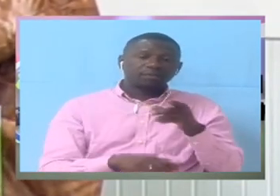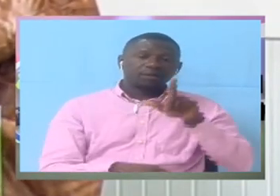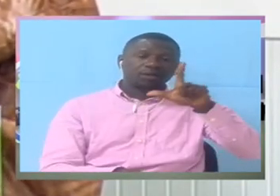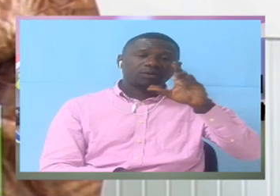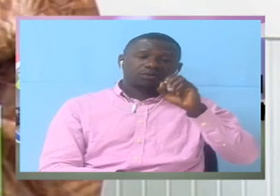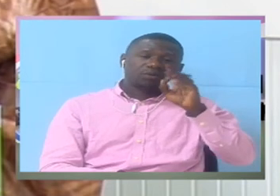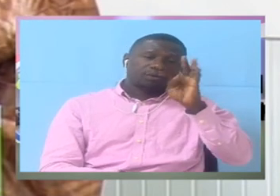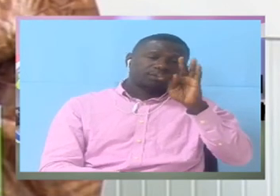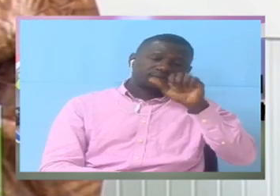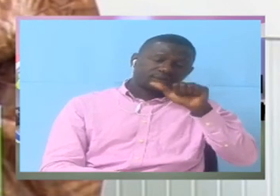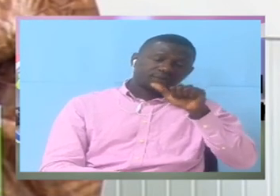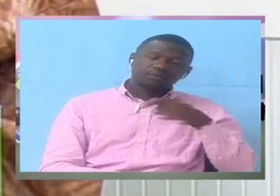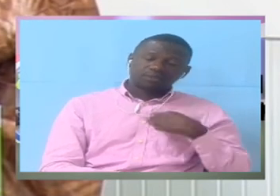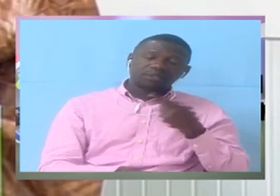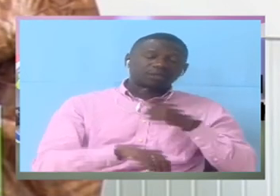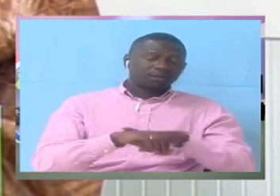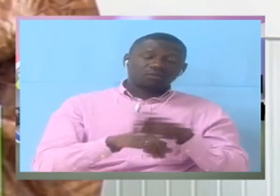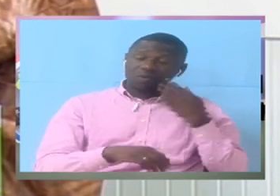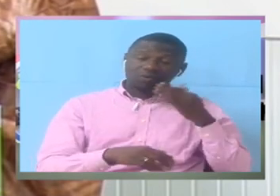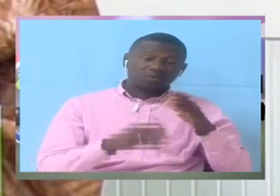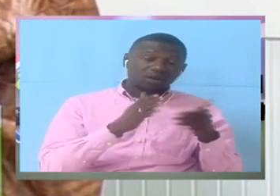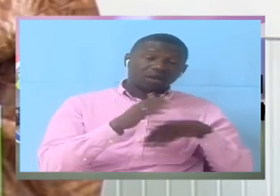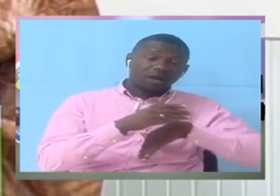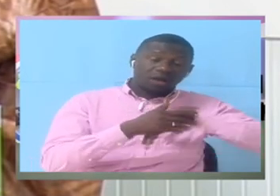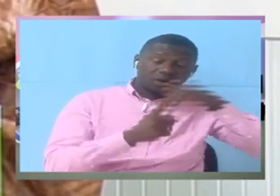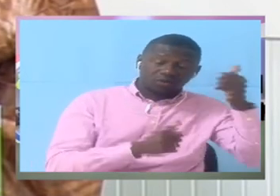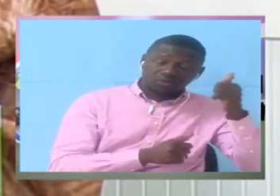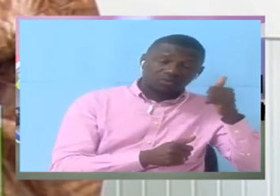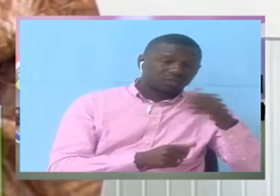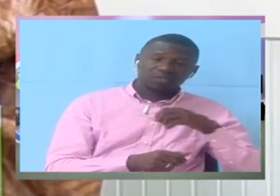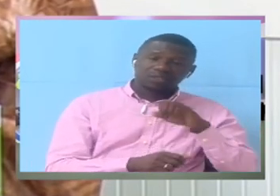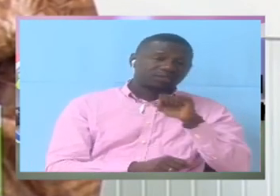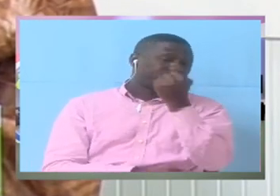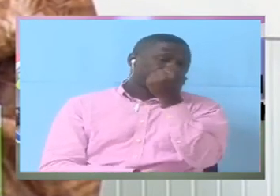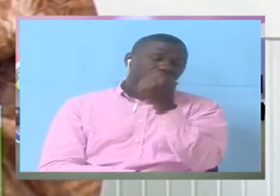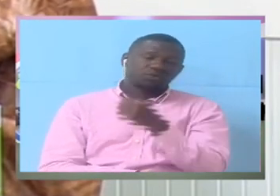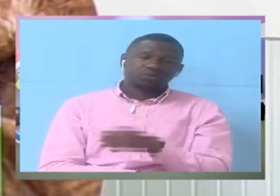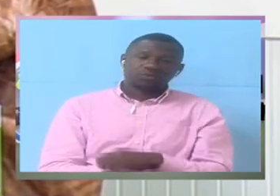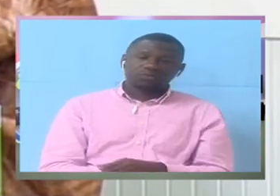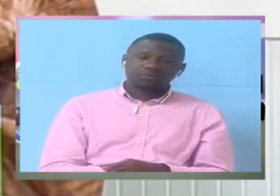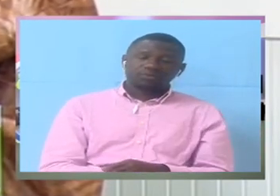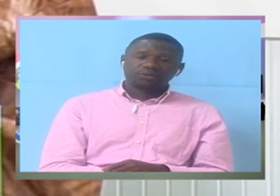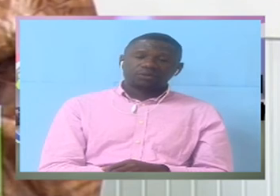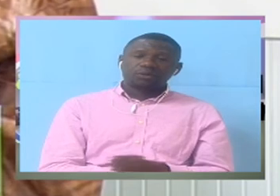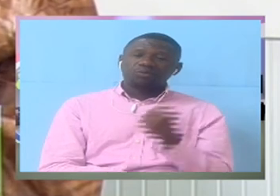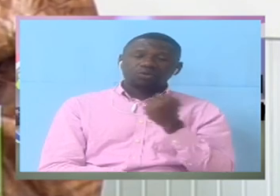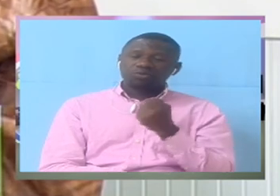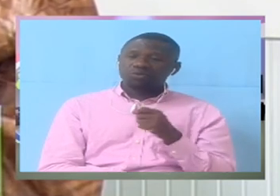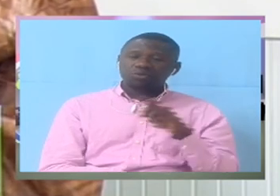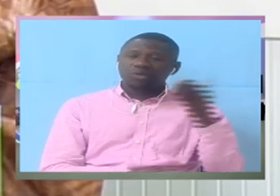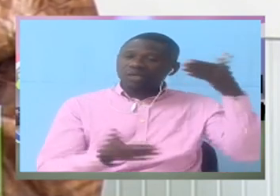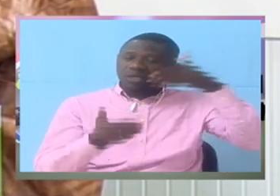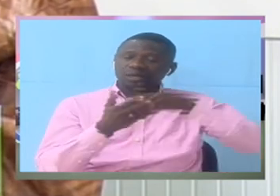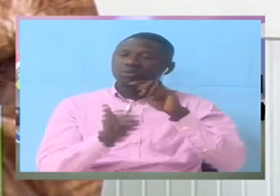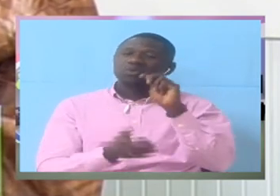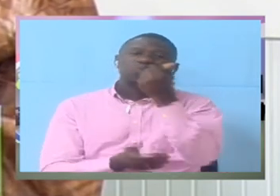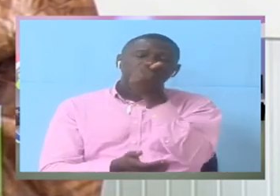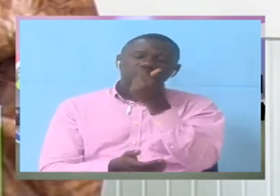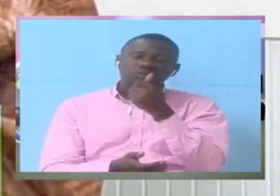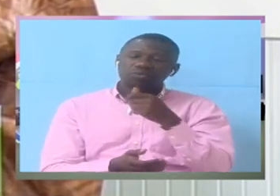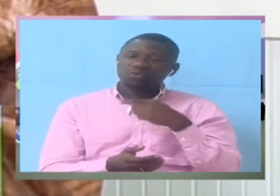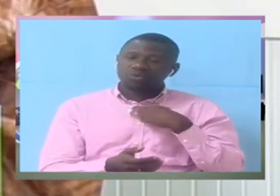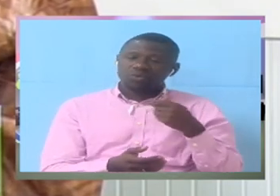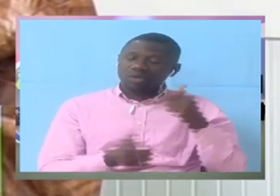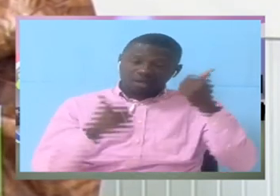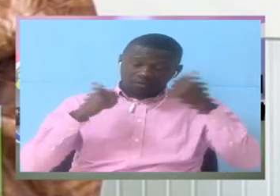time when we went into Liberia, to come out of that country was really difficult. If you are a stranger and you happen